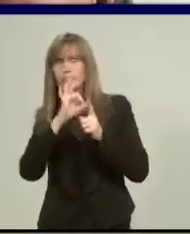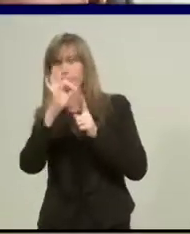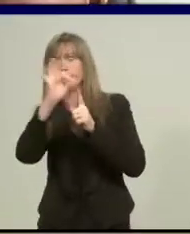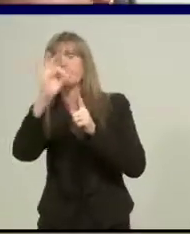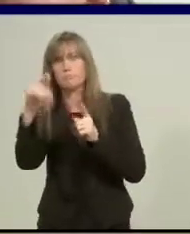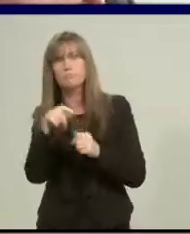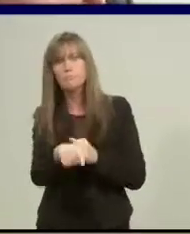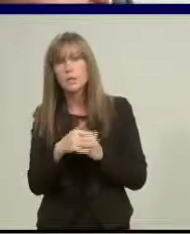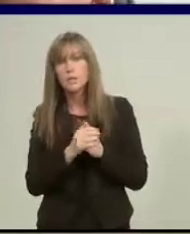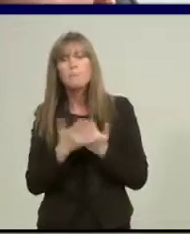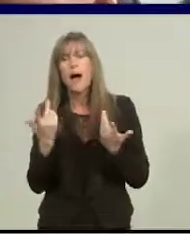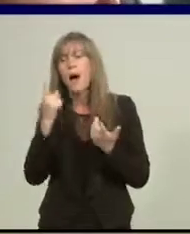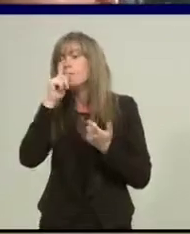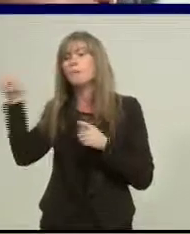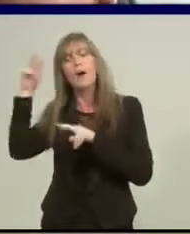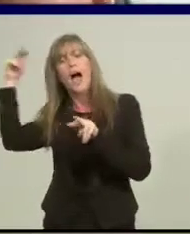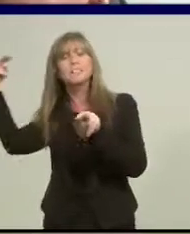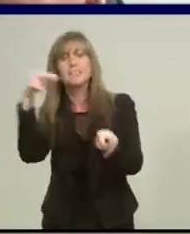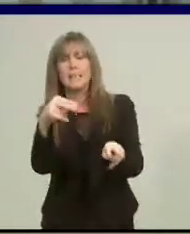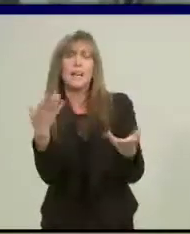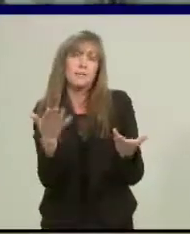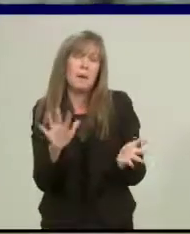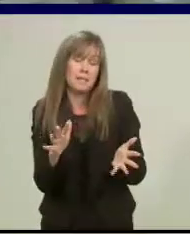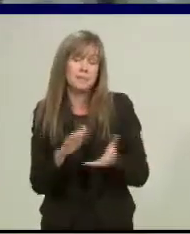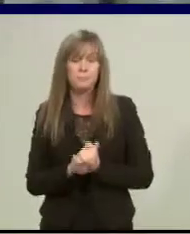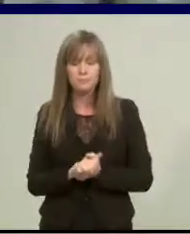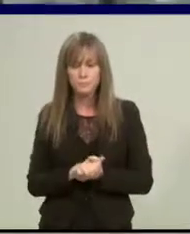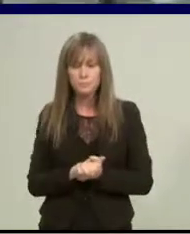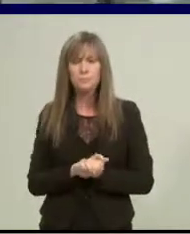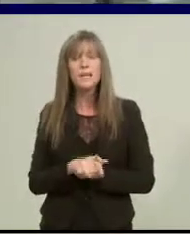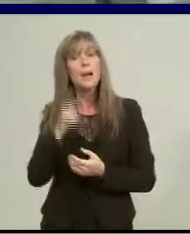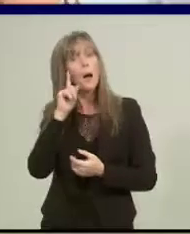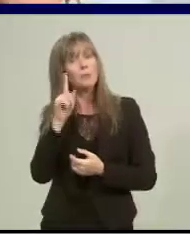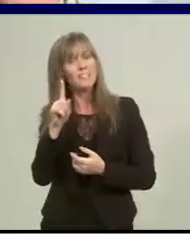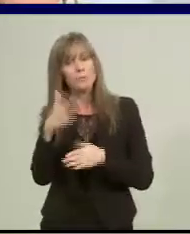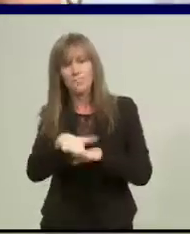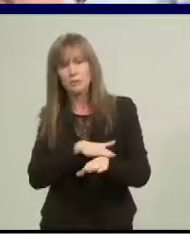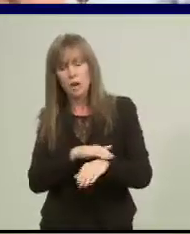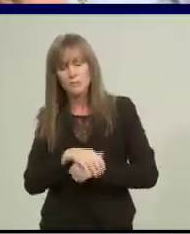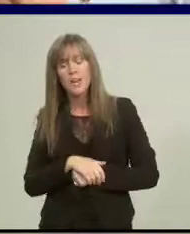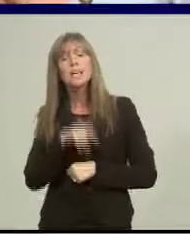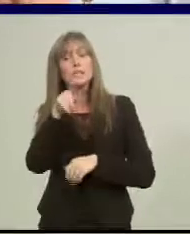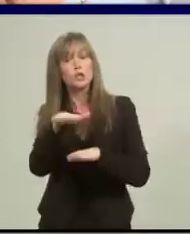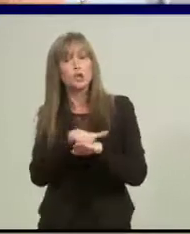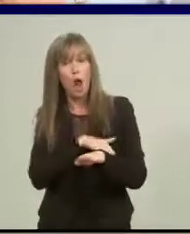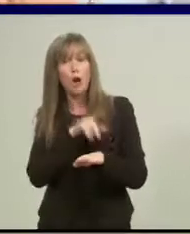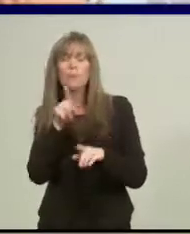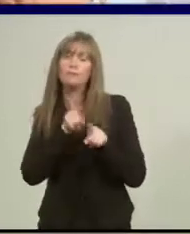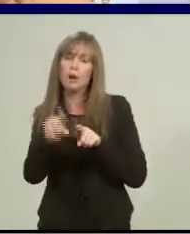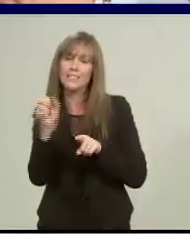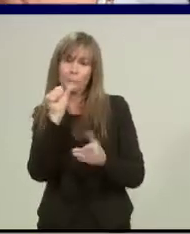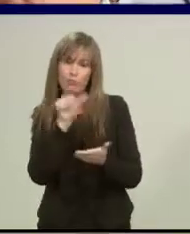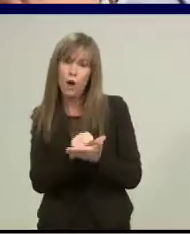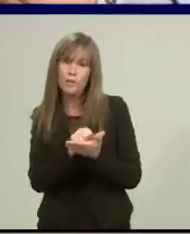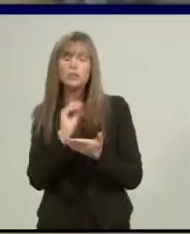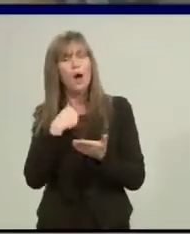just not things that people can see maybe, you know. It appears to be very slow. It is slow, but I think they're trying to get it right, so I'm quite happy